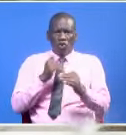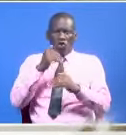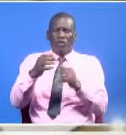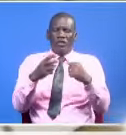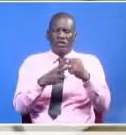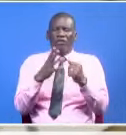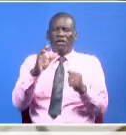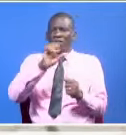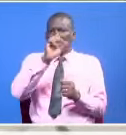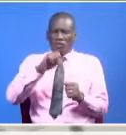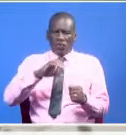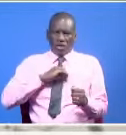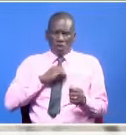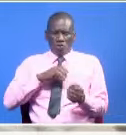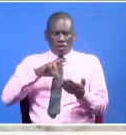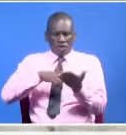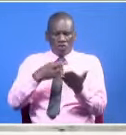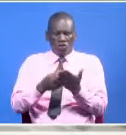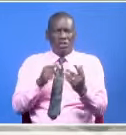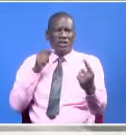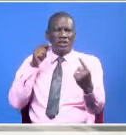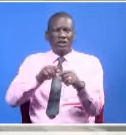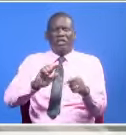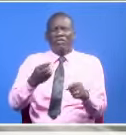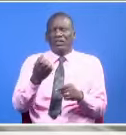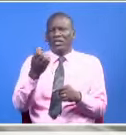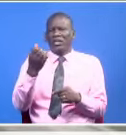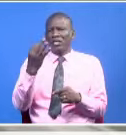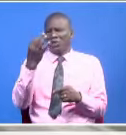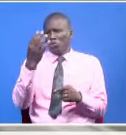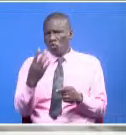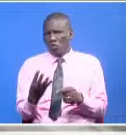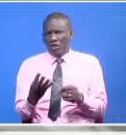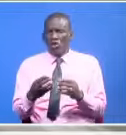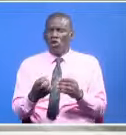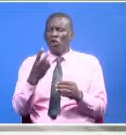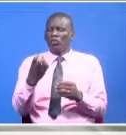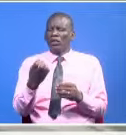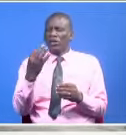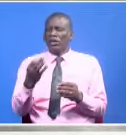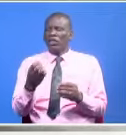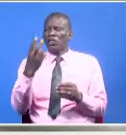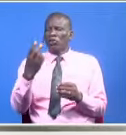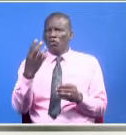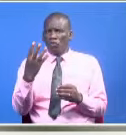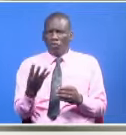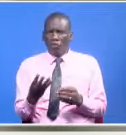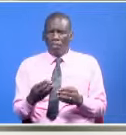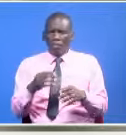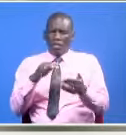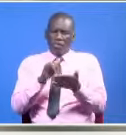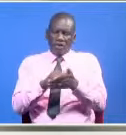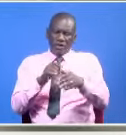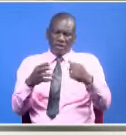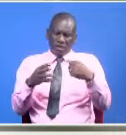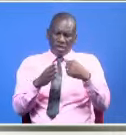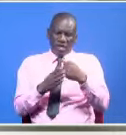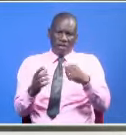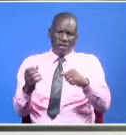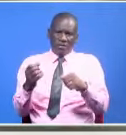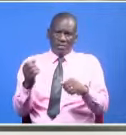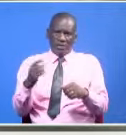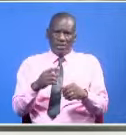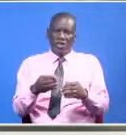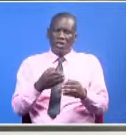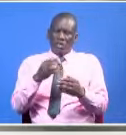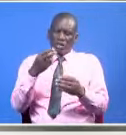75% of their own source revenue targets in the first three quarters of the 2023-24 fiscal year. During the 9 months, the 12 collected